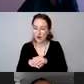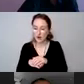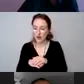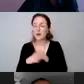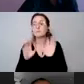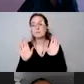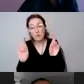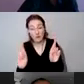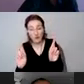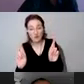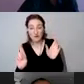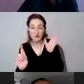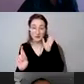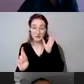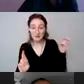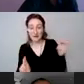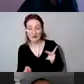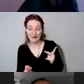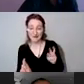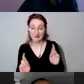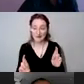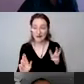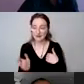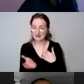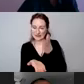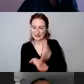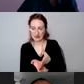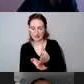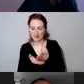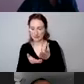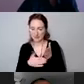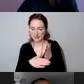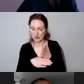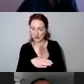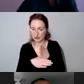will come back on. I'm going to stop her sharing here just so we can.